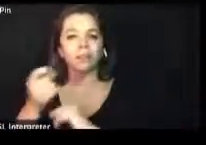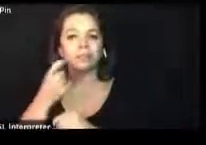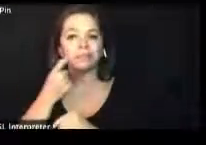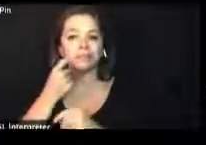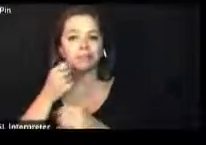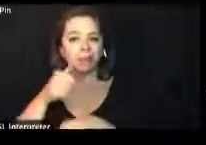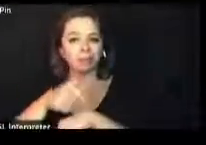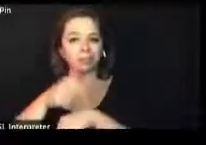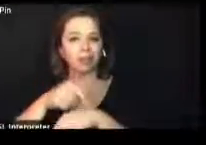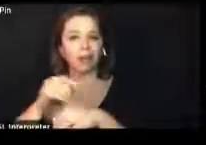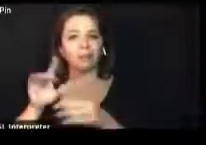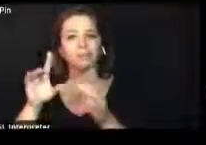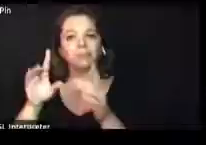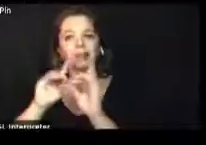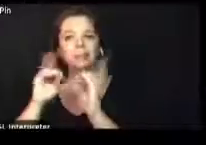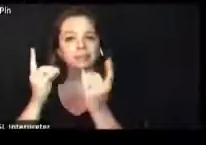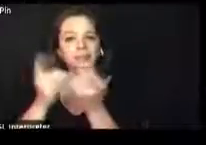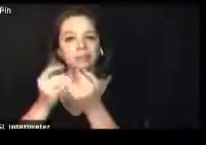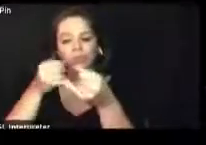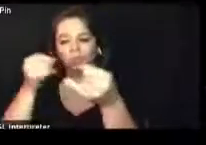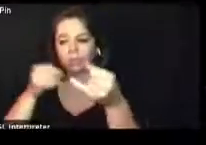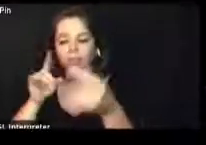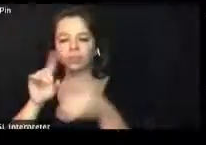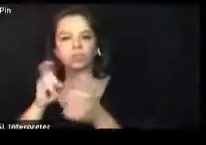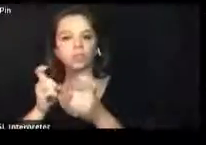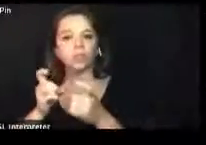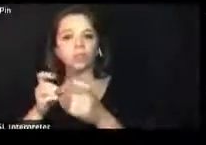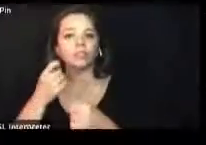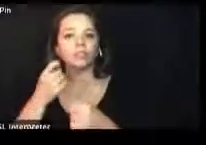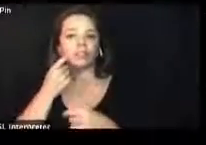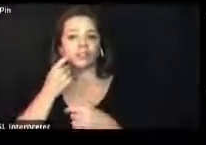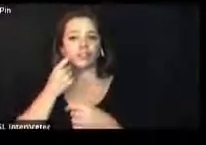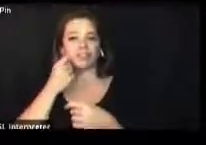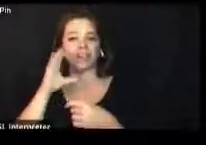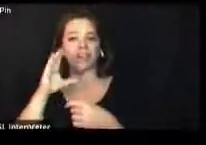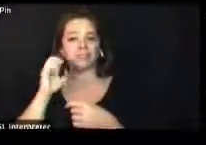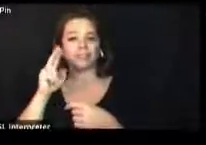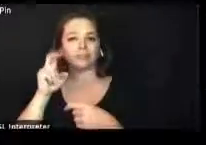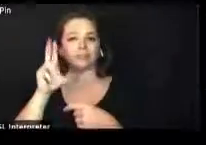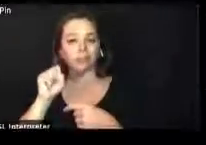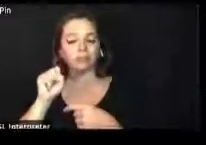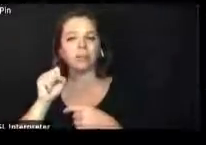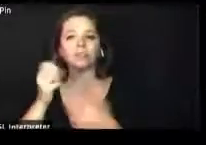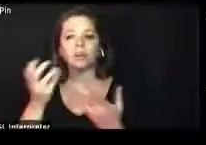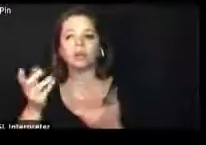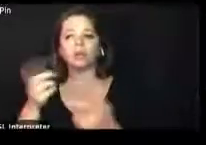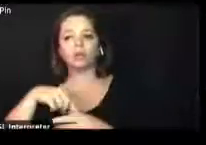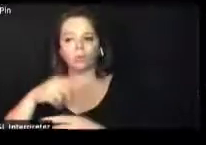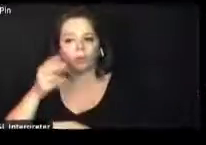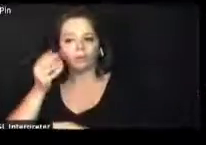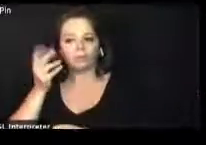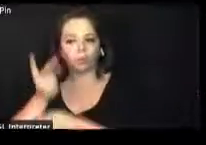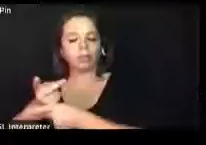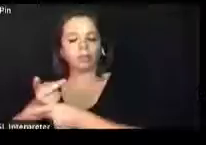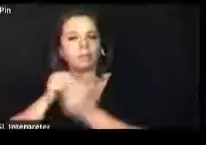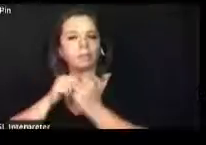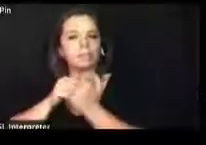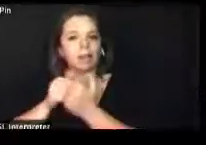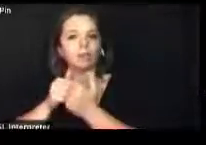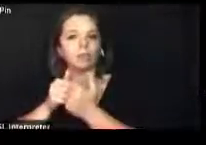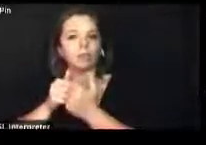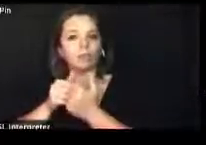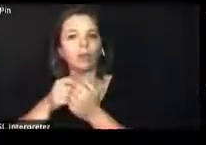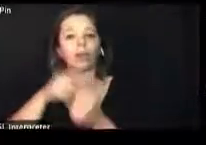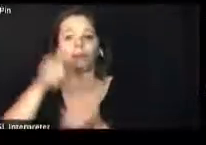of restrictions, in the past census, we did stay together. And I believe we